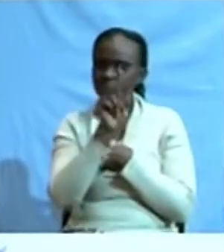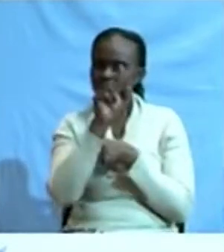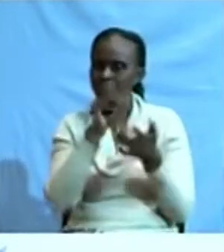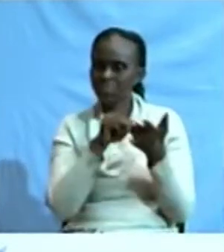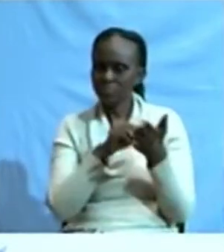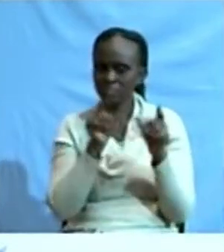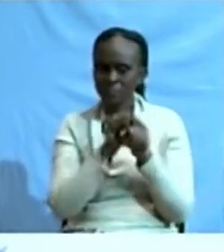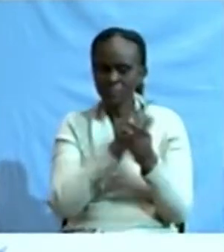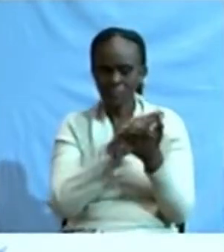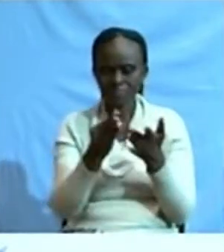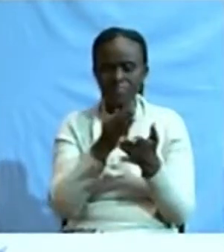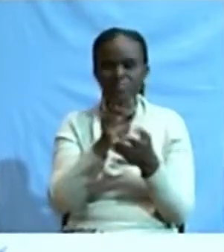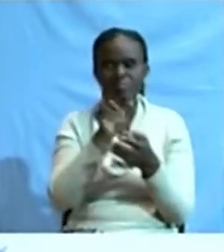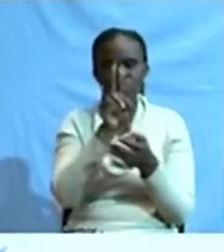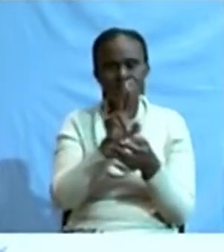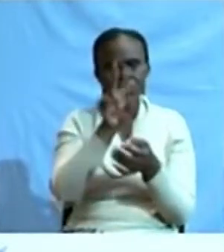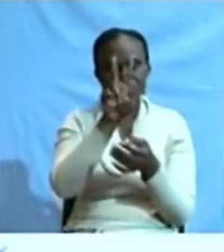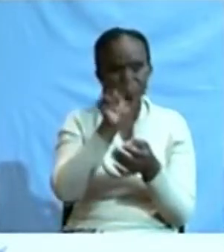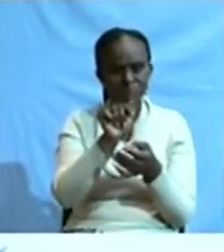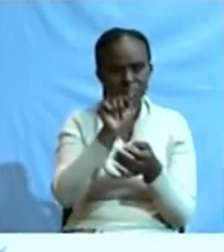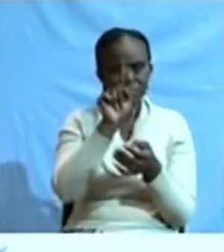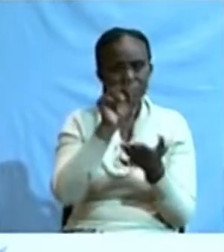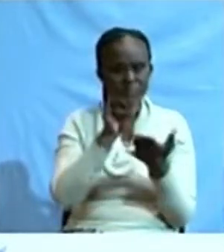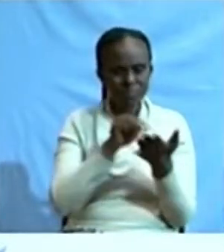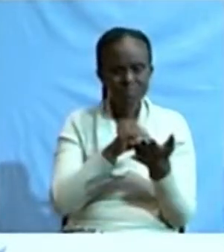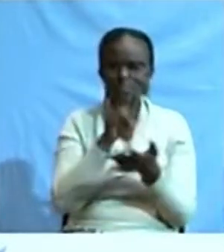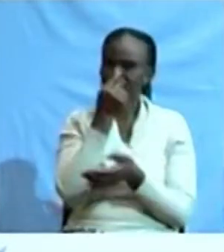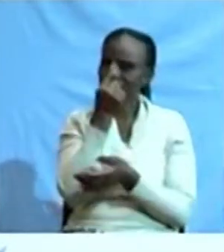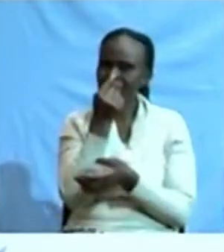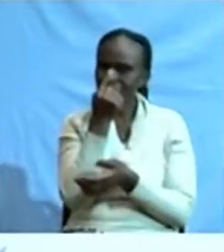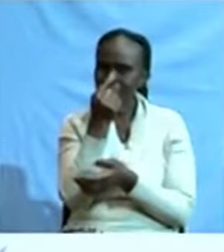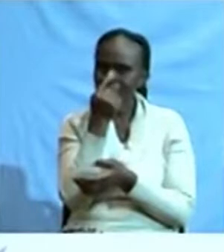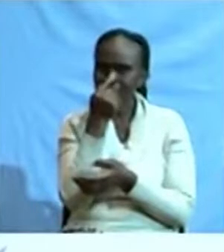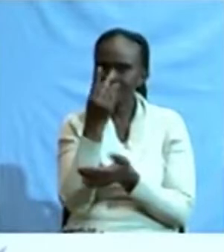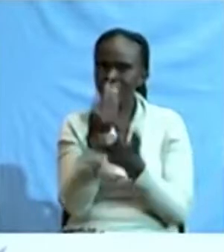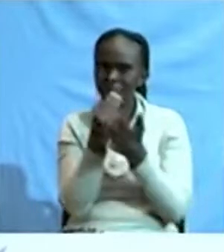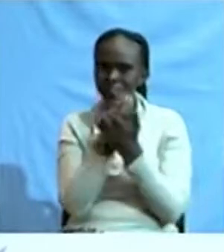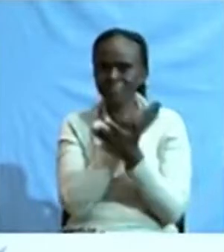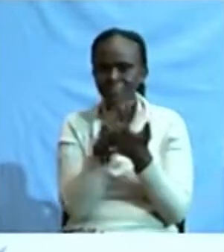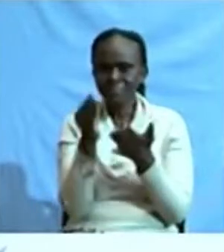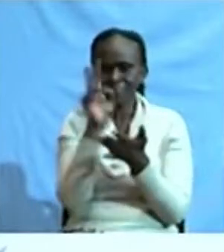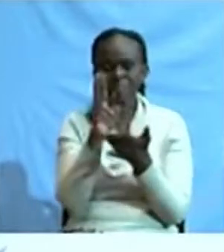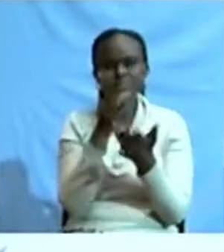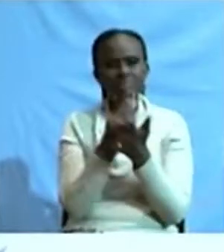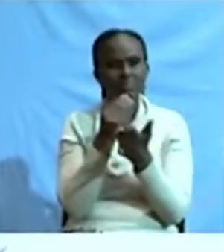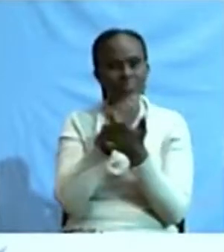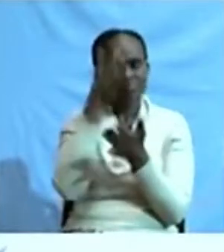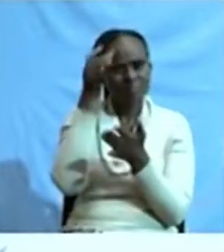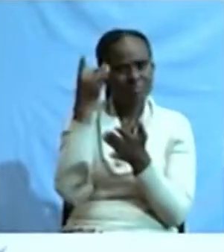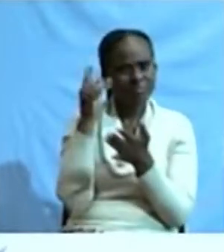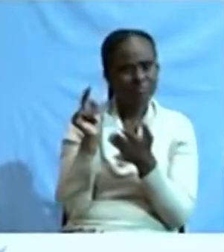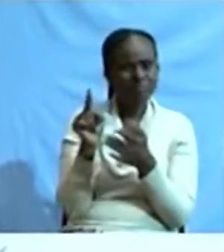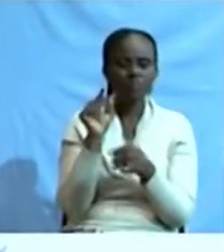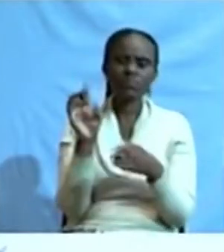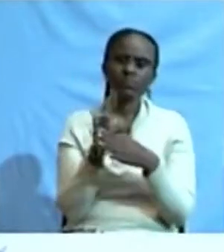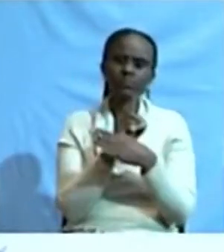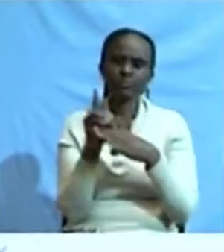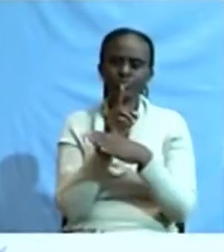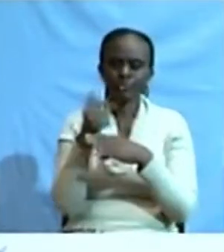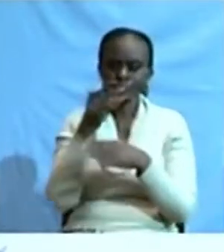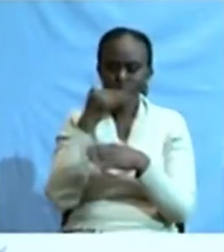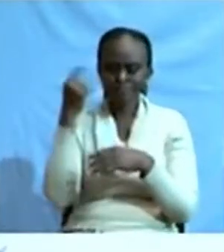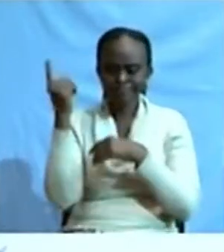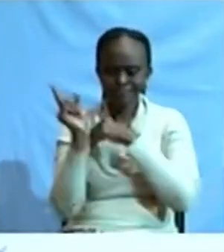and you failed to use 2.1 million. Very little money. Failure to use money is negligence of duty. You're supposed